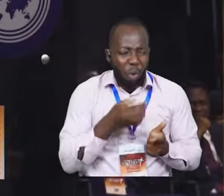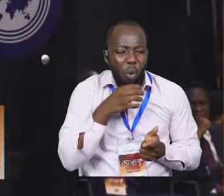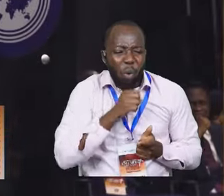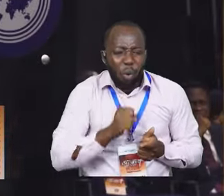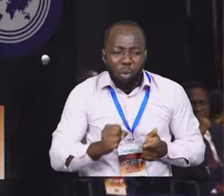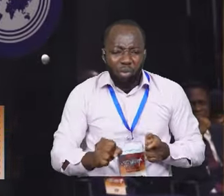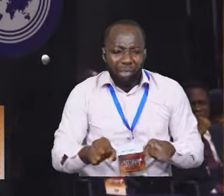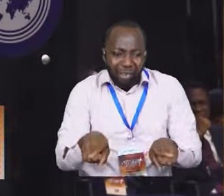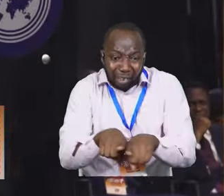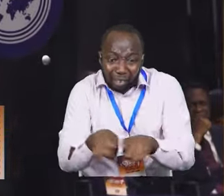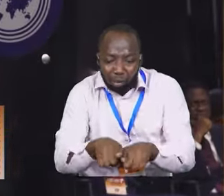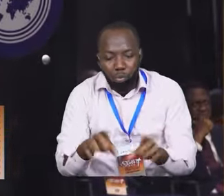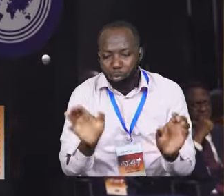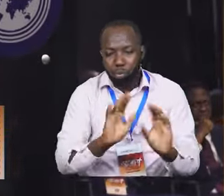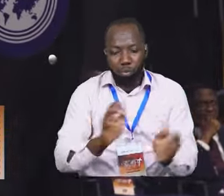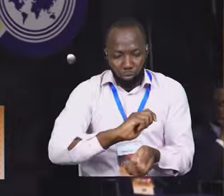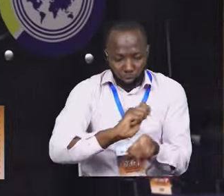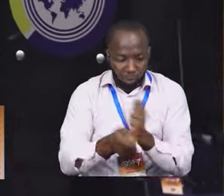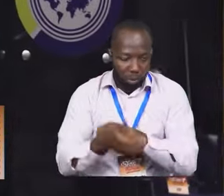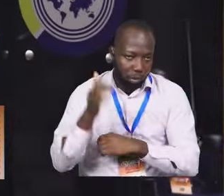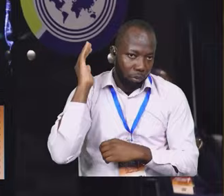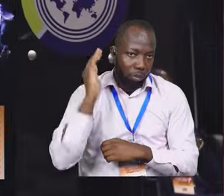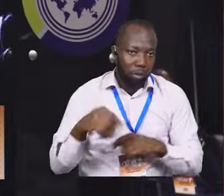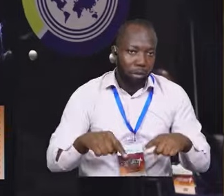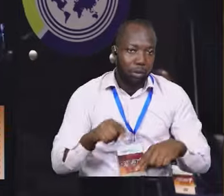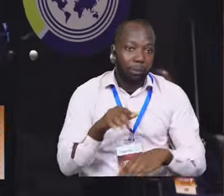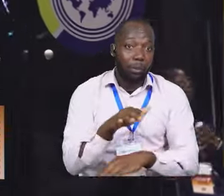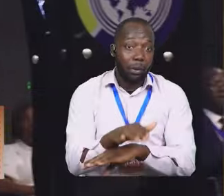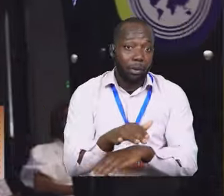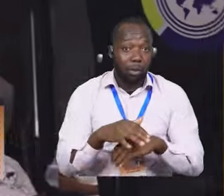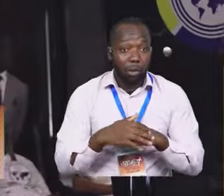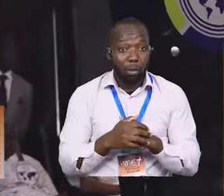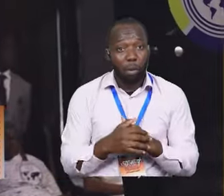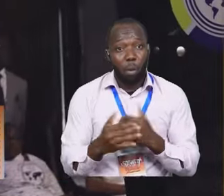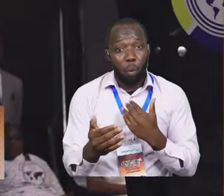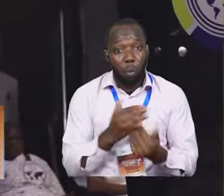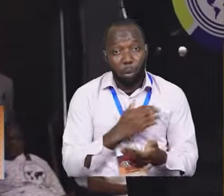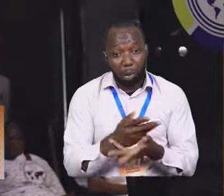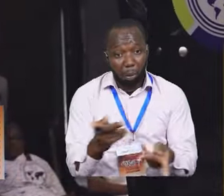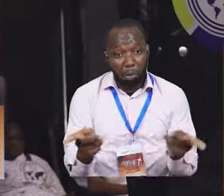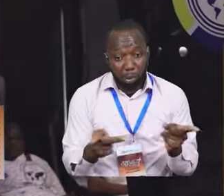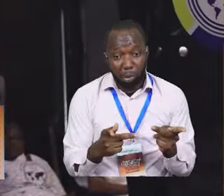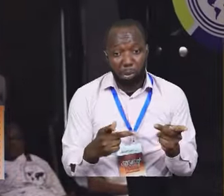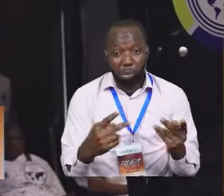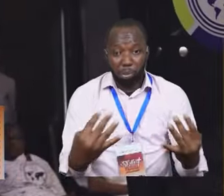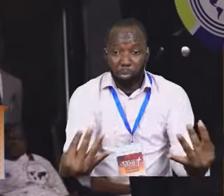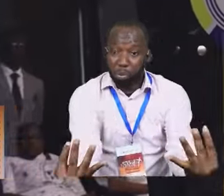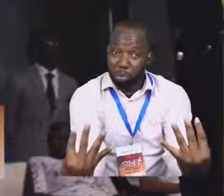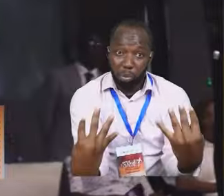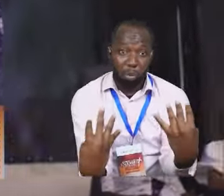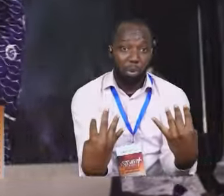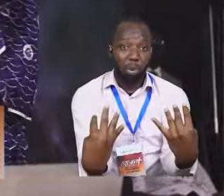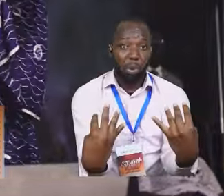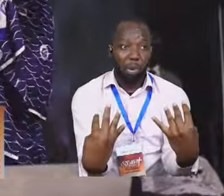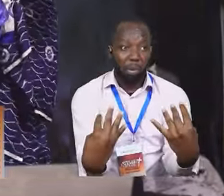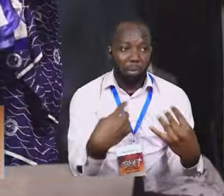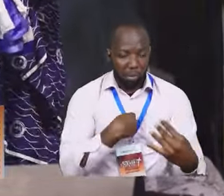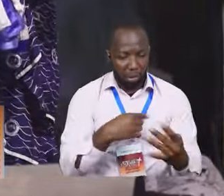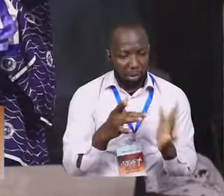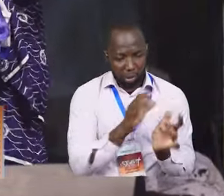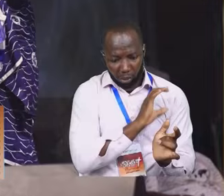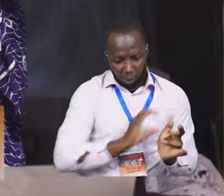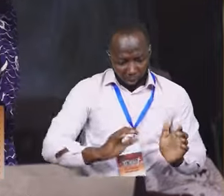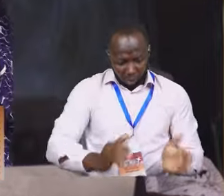Your life will never be the same. Tonight, wherever you are,